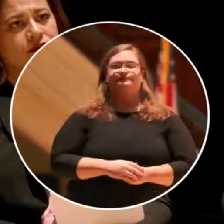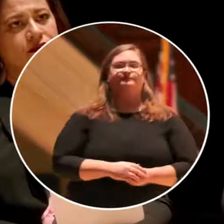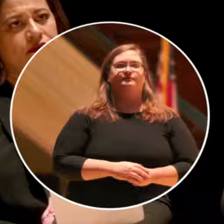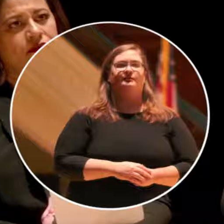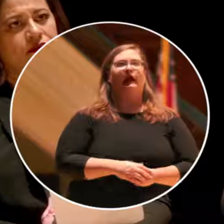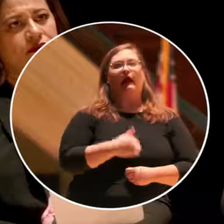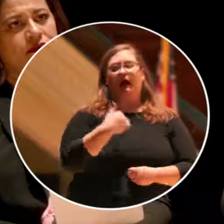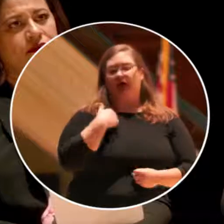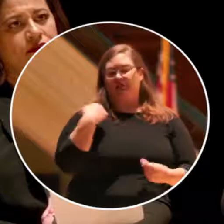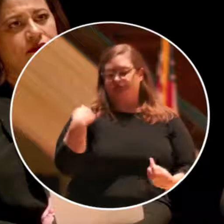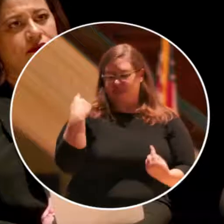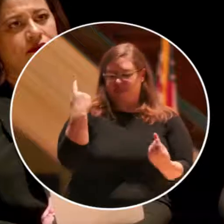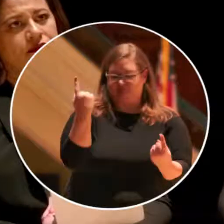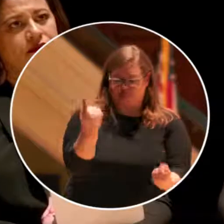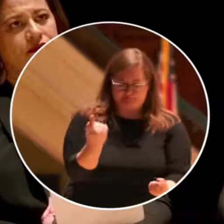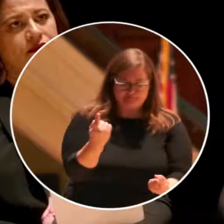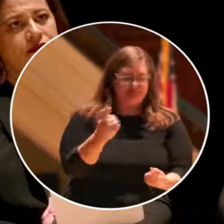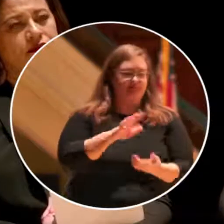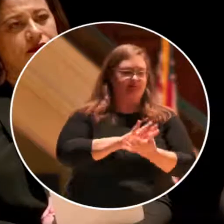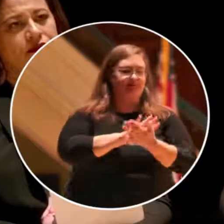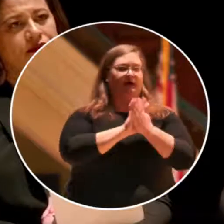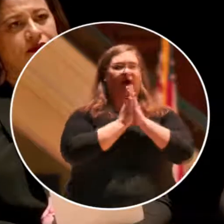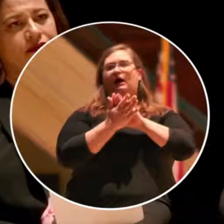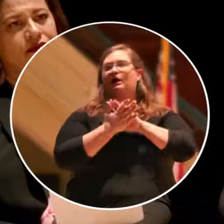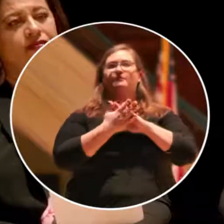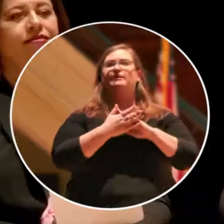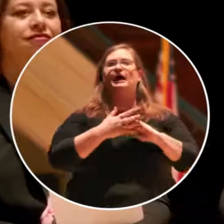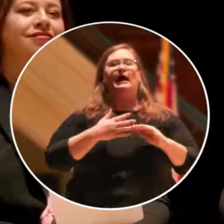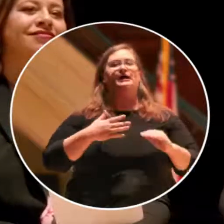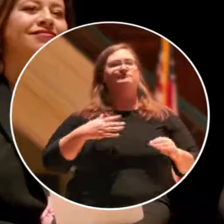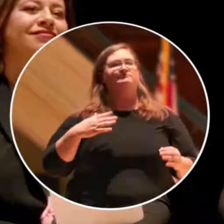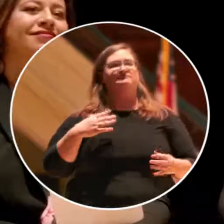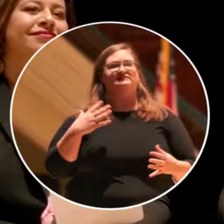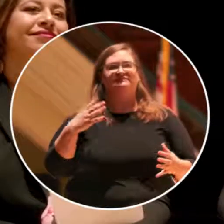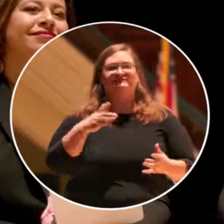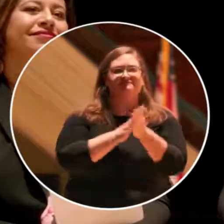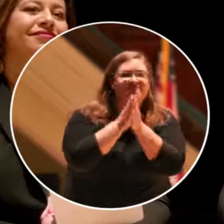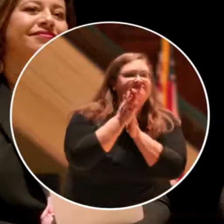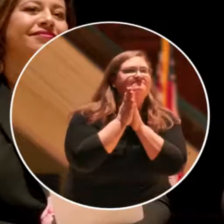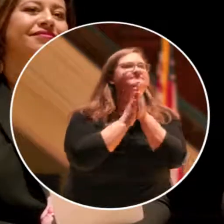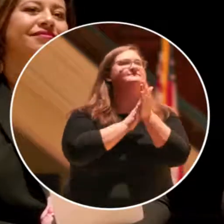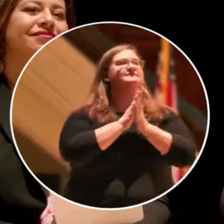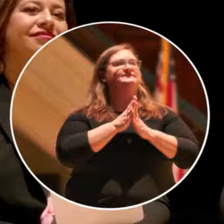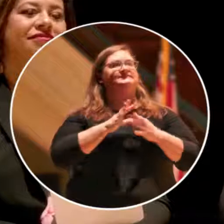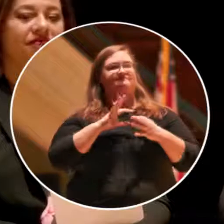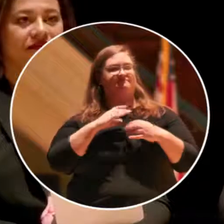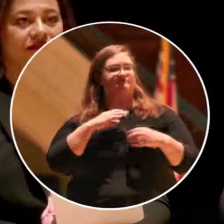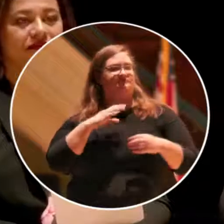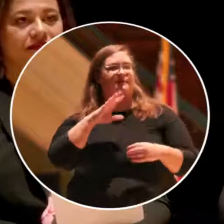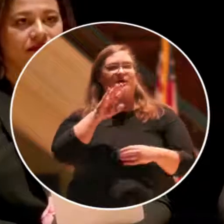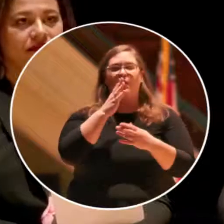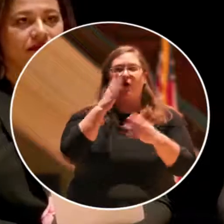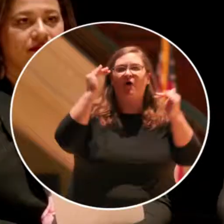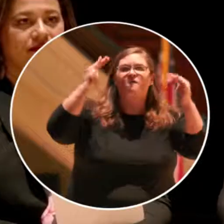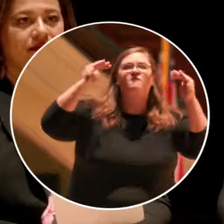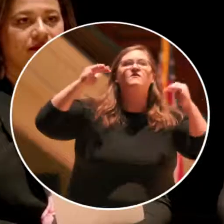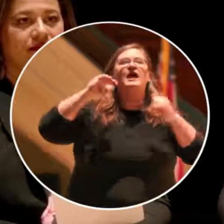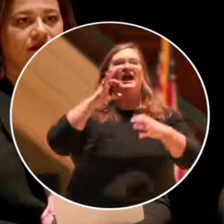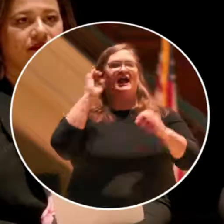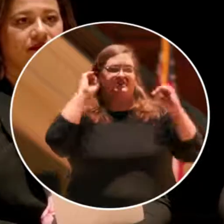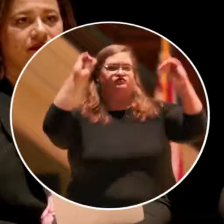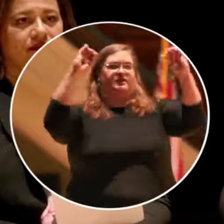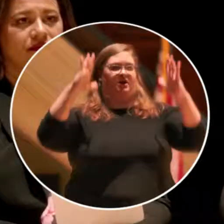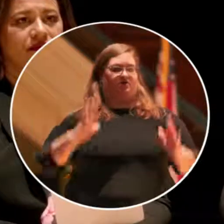hopeful educator, full of boldness and eagerness, as well as episodes of